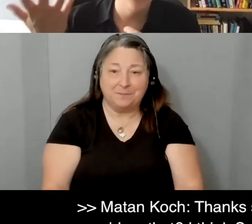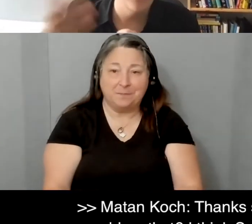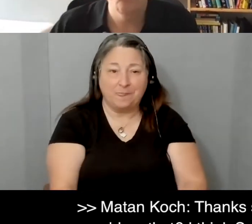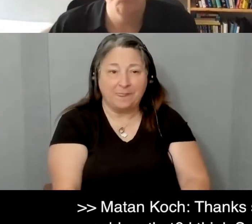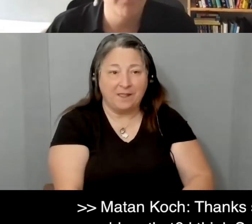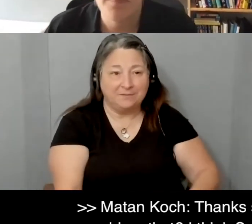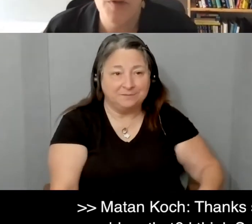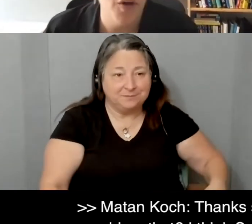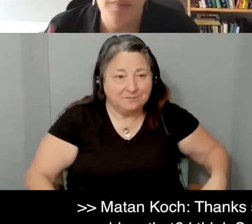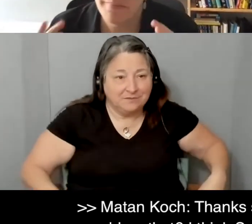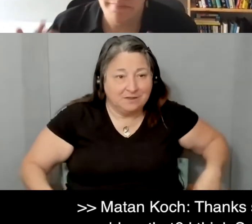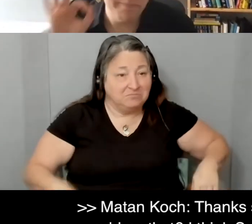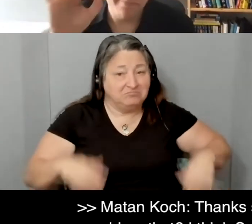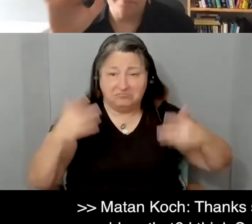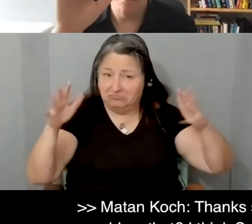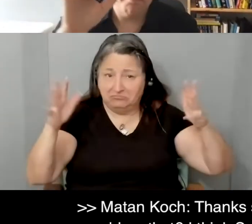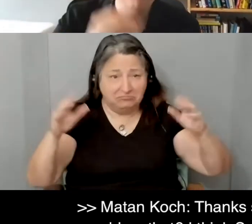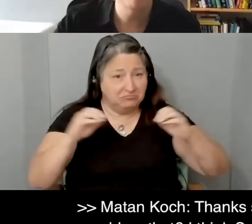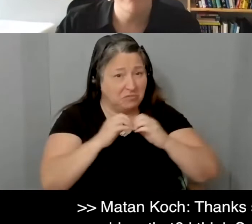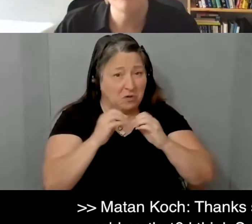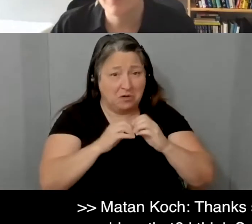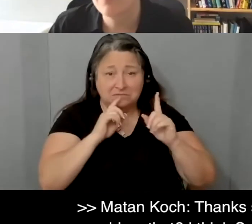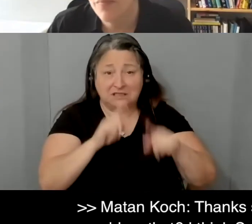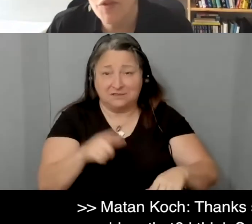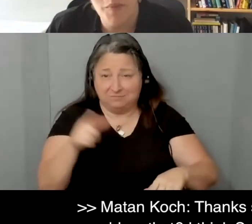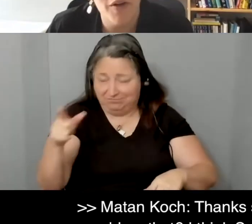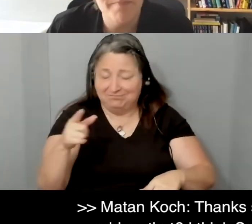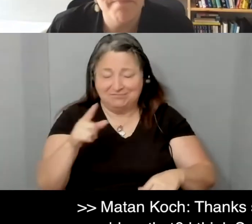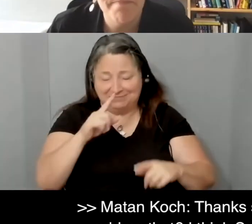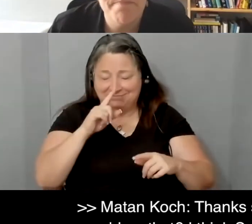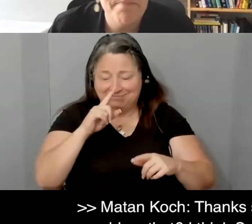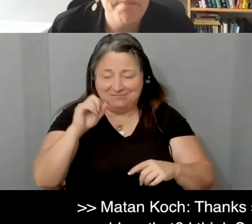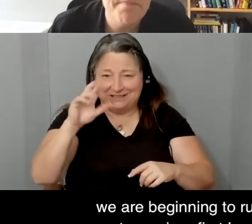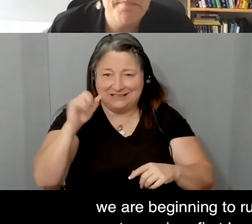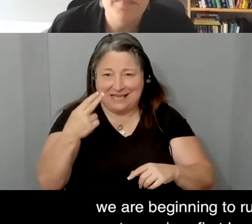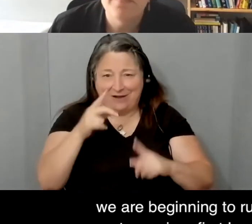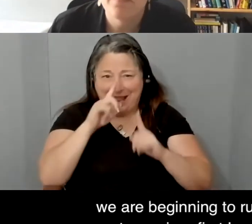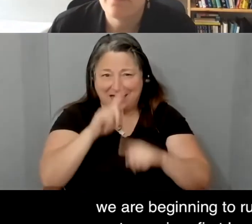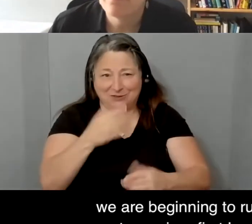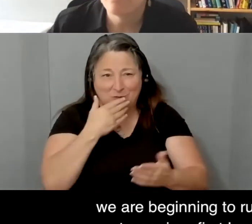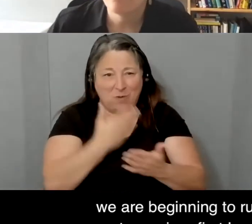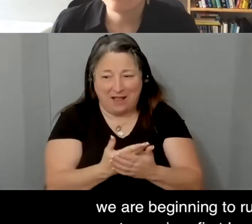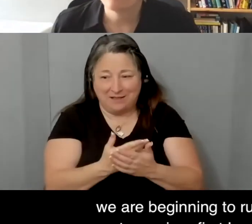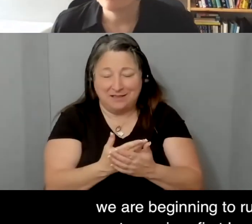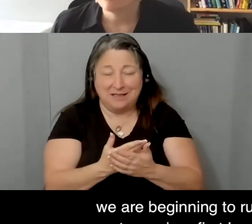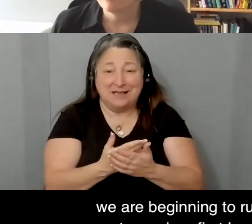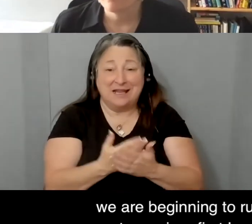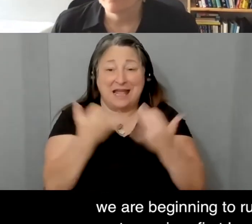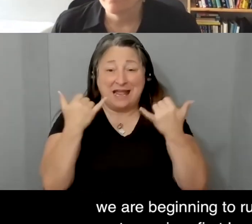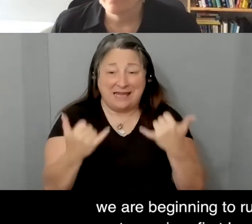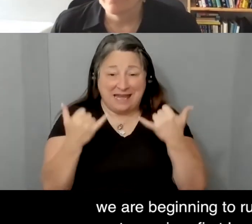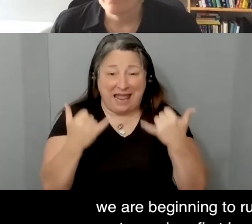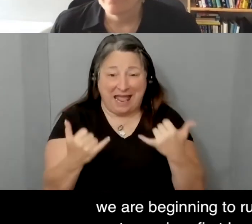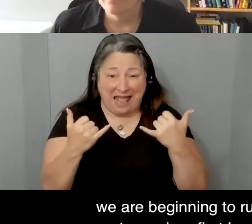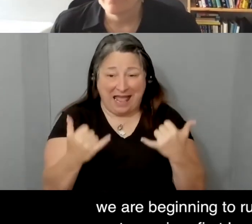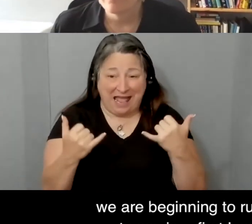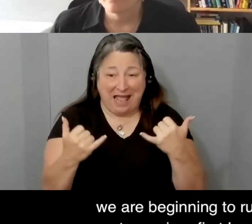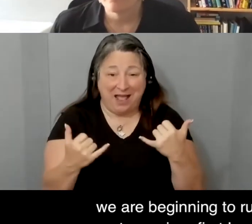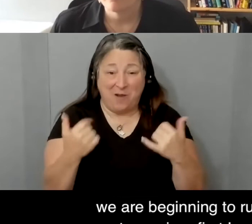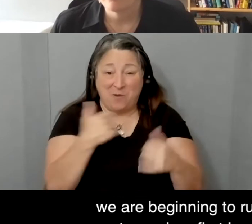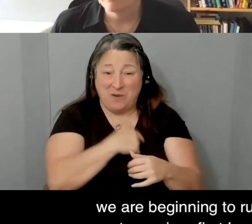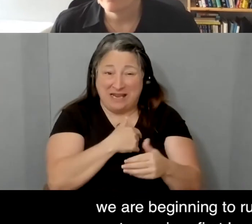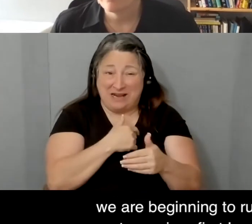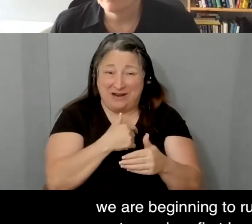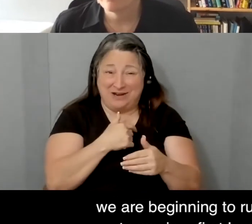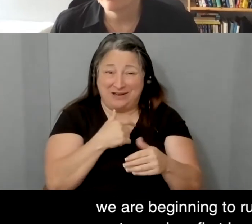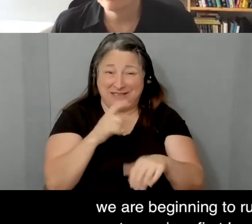anything to add on that? Or I think Sarah really covered it very well. We are beginning to run short on